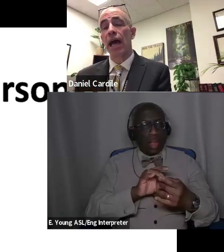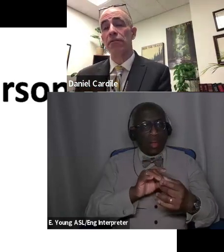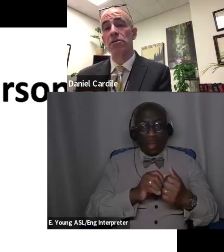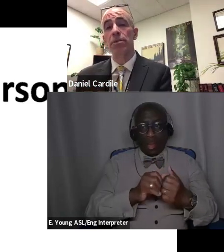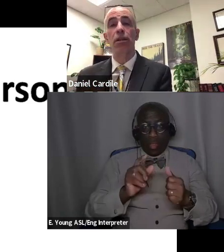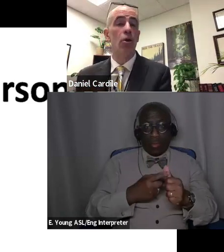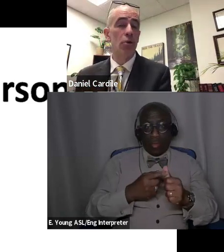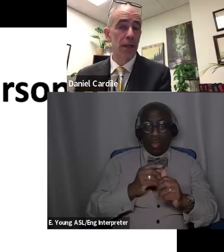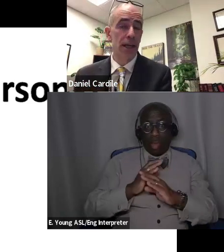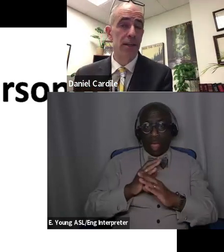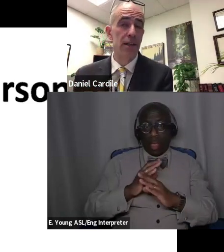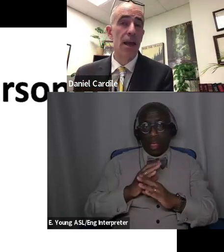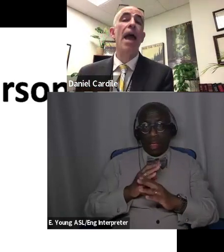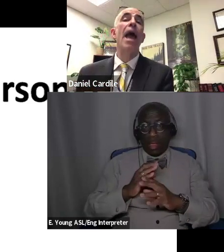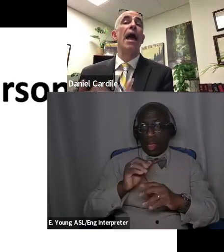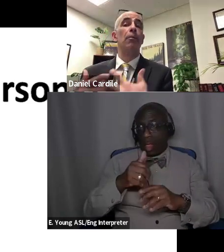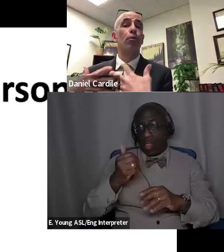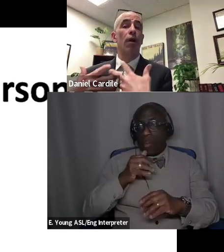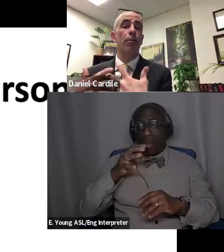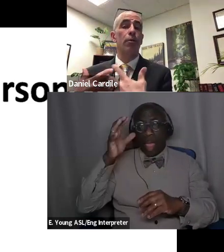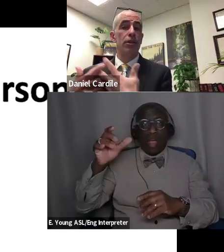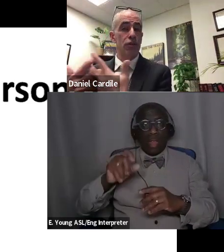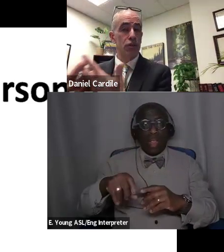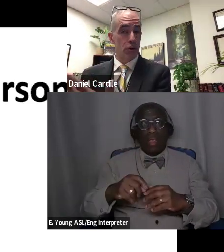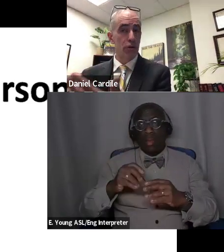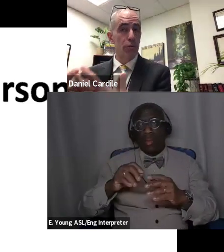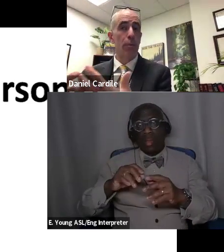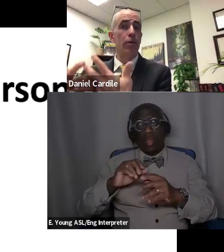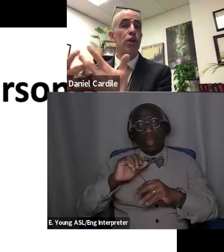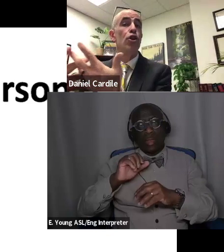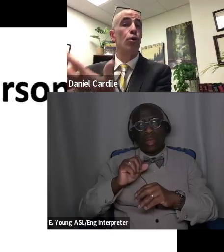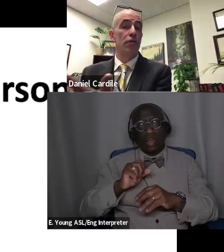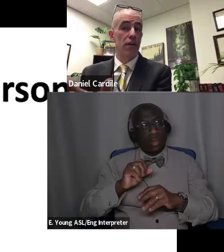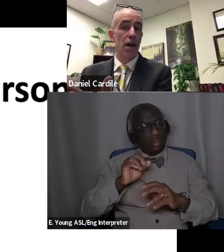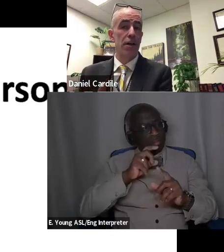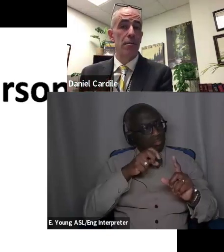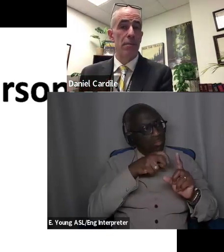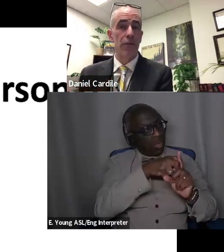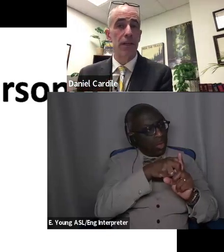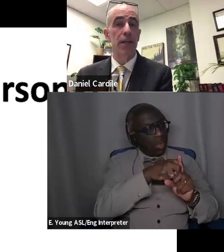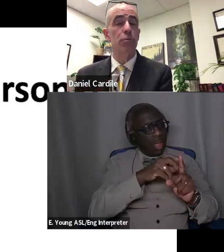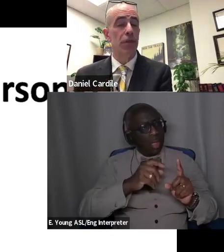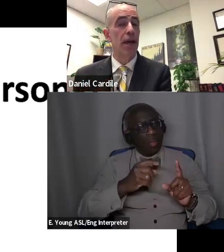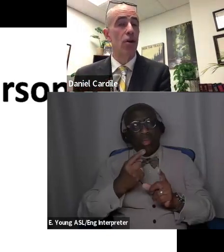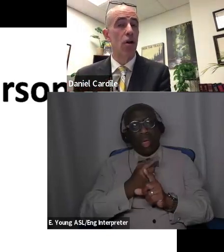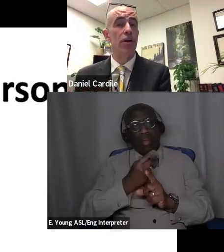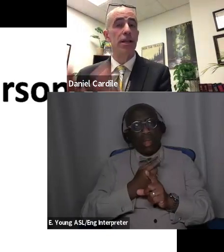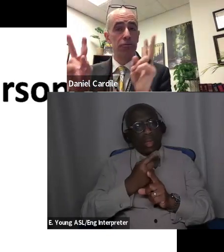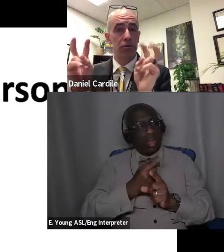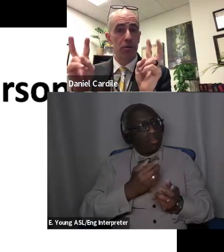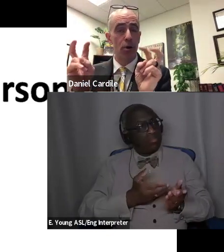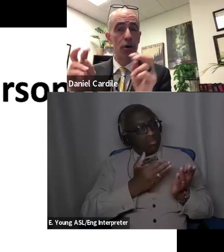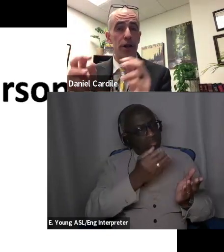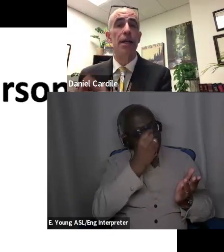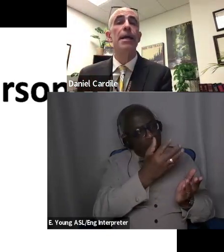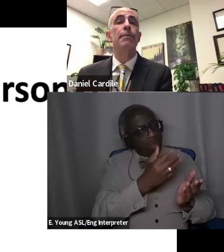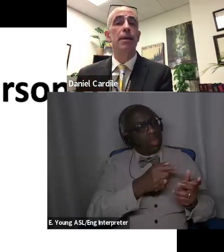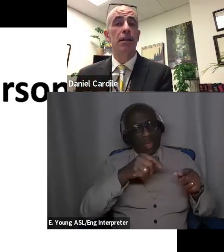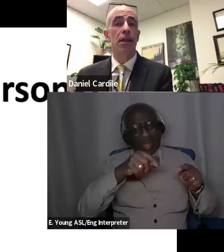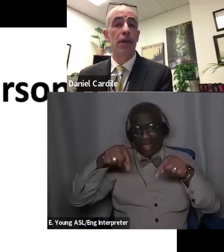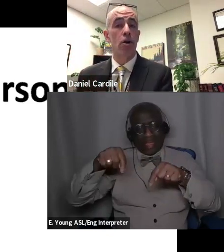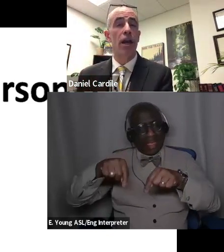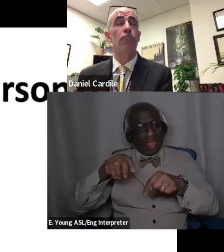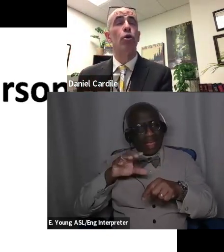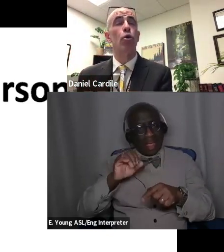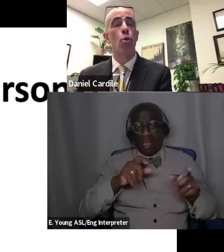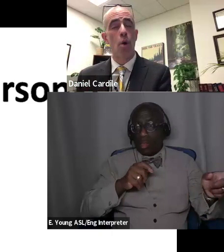parent will have to be located and properly served, properly notified about the case. But they are an interested party,